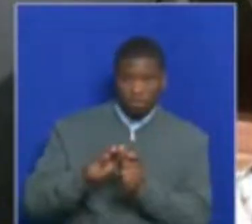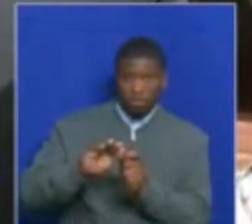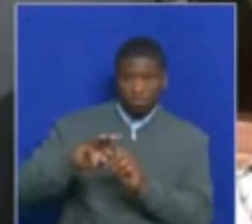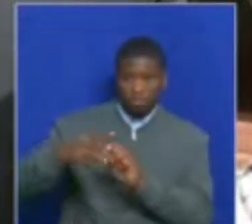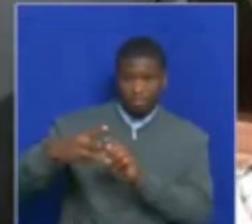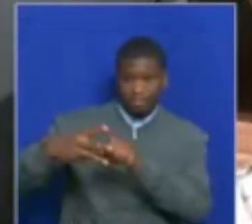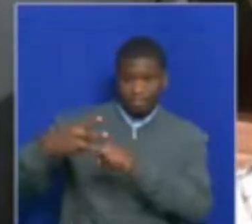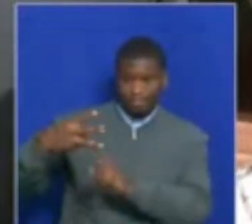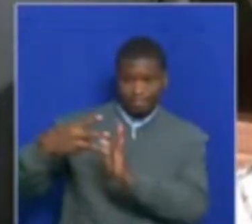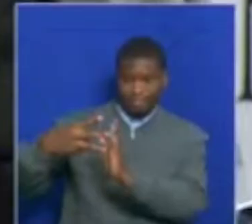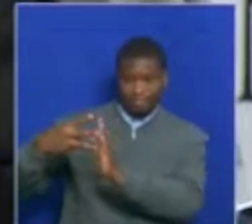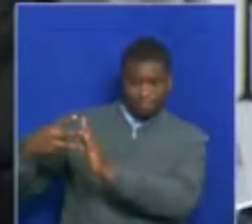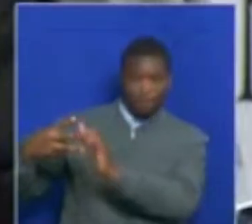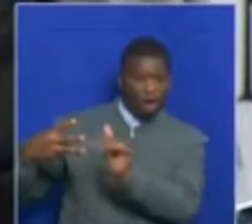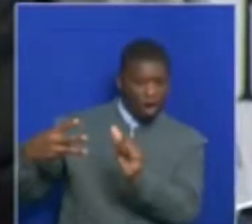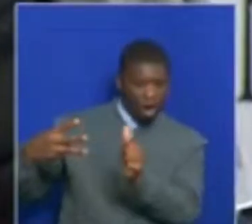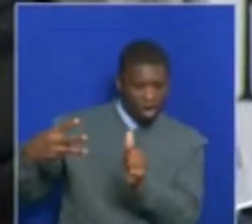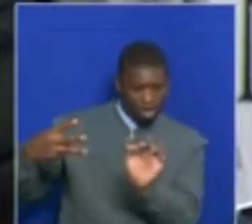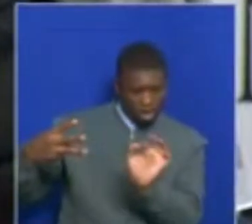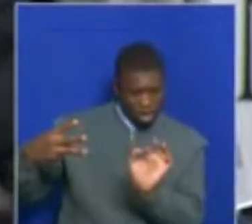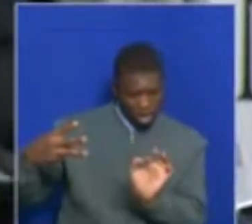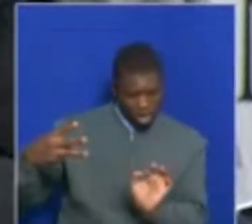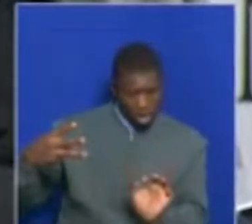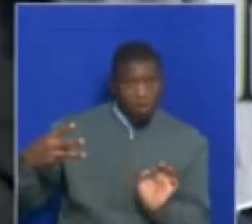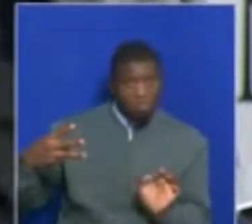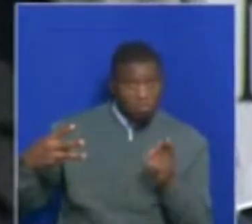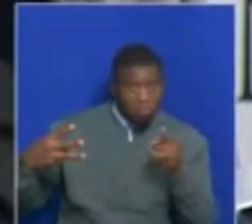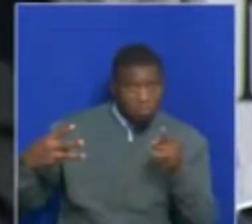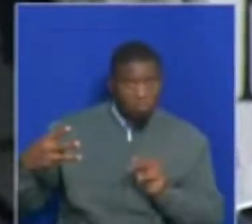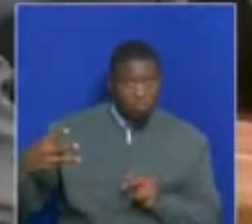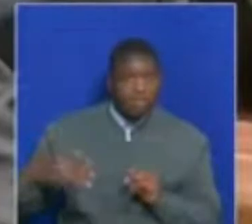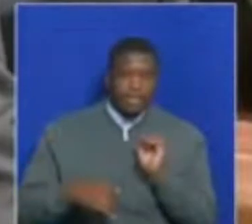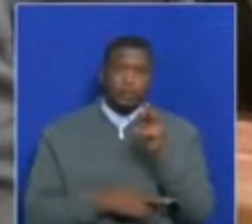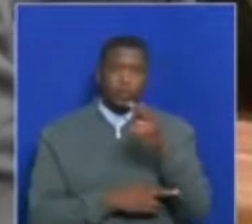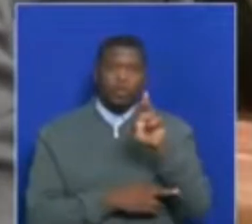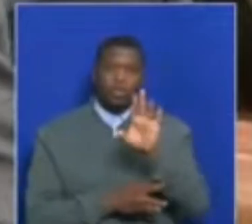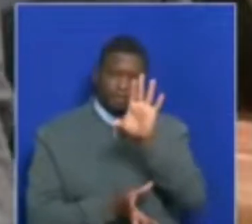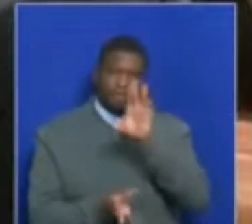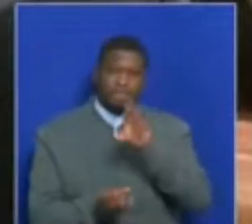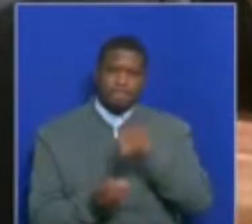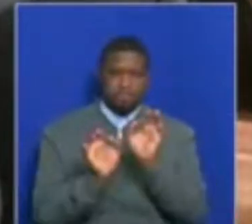statement are true and correct? That's correct, Commissioner.